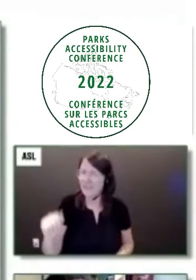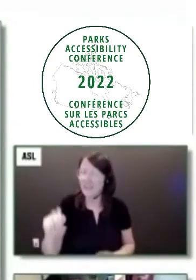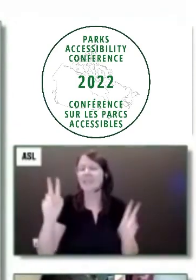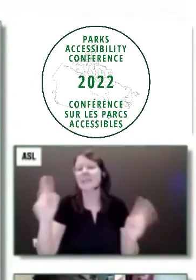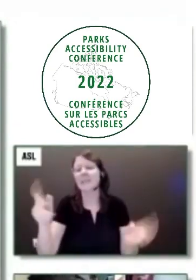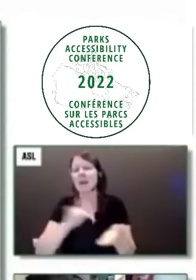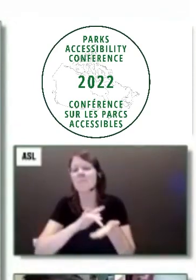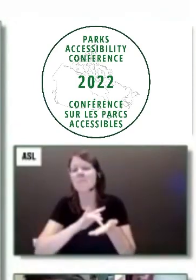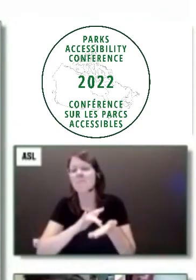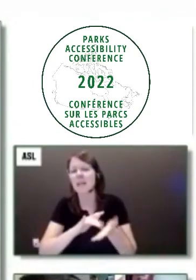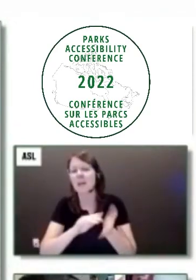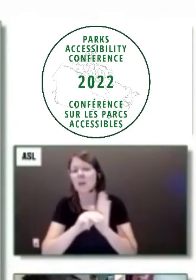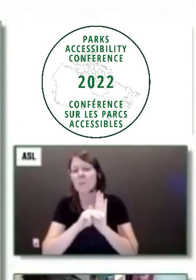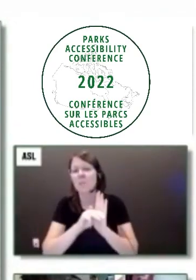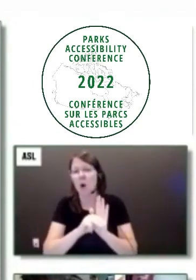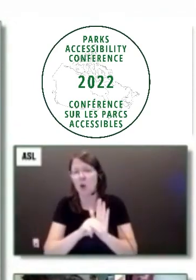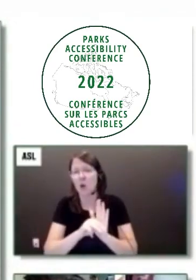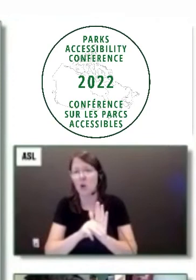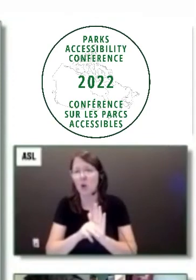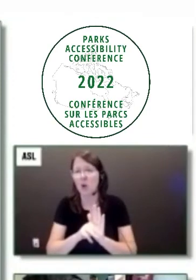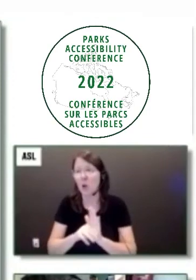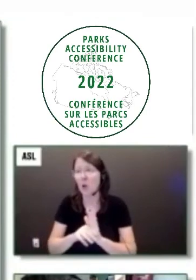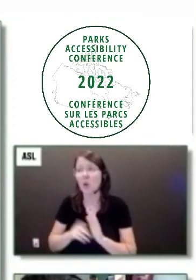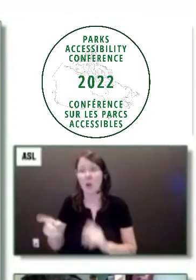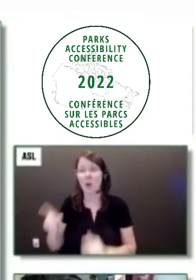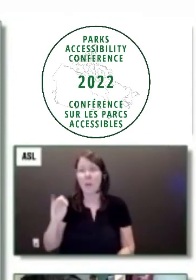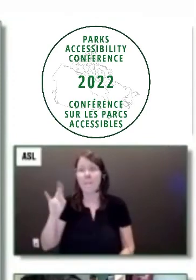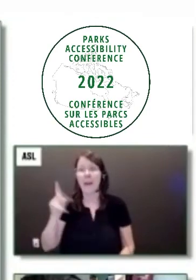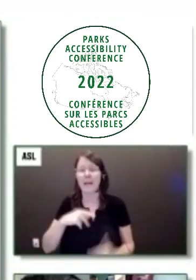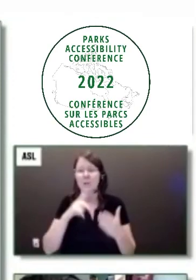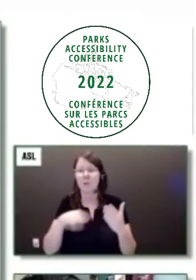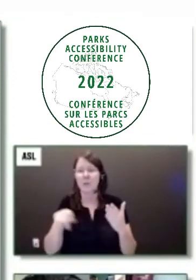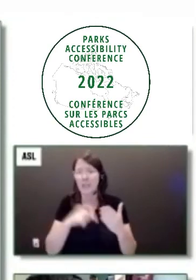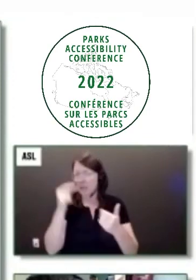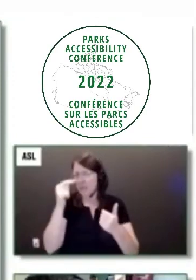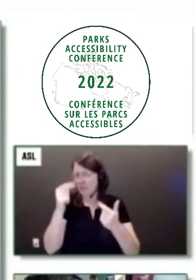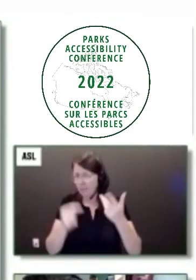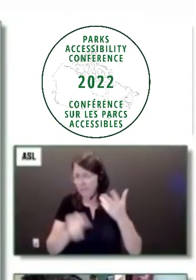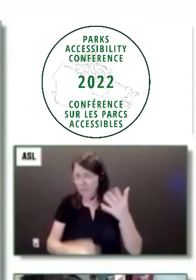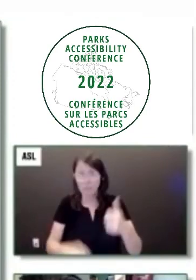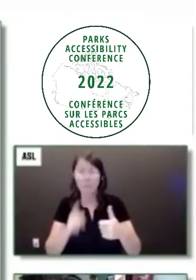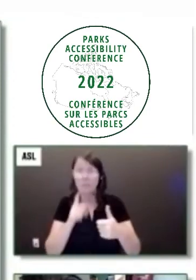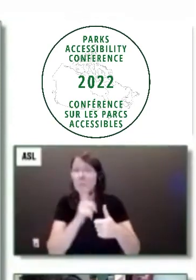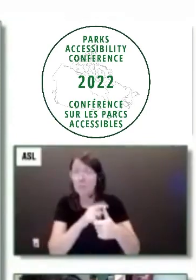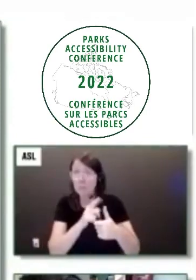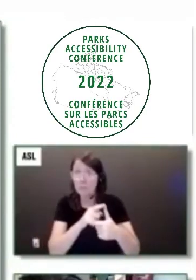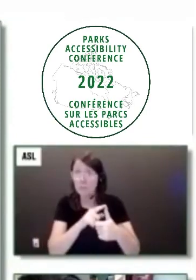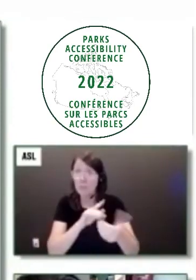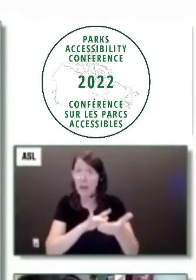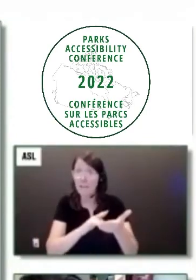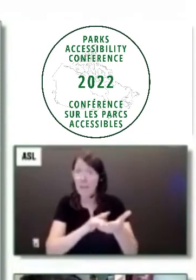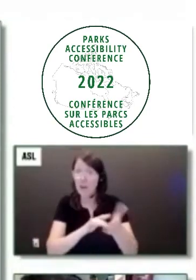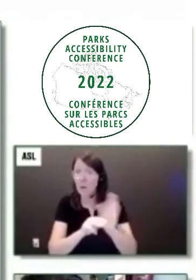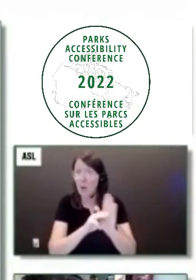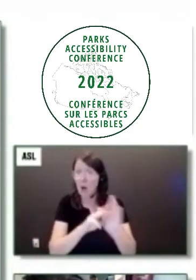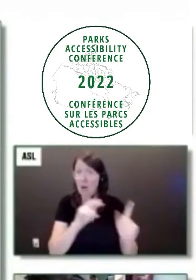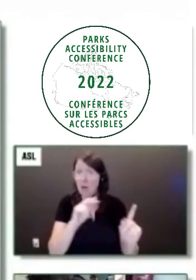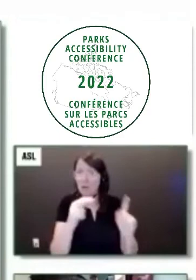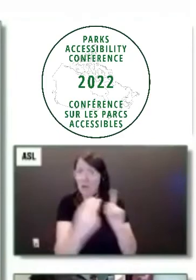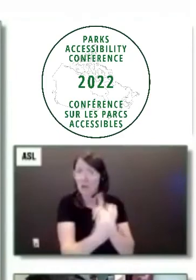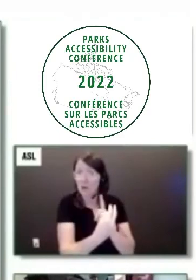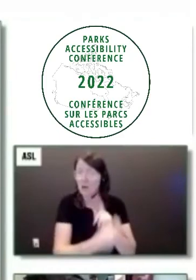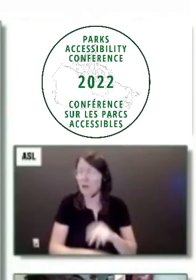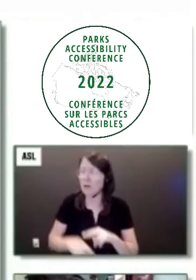disability along several lines. First, he argued that the medical model of disability stems from a problematic view that a person's inability